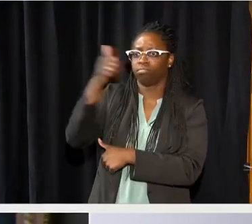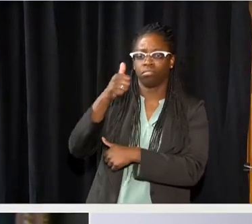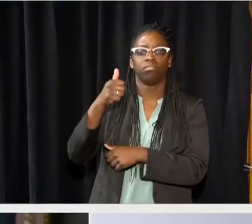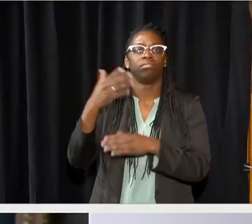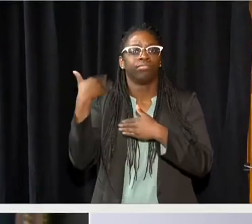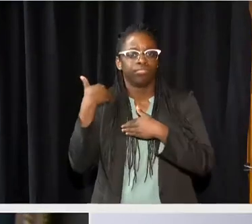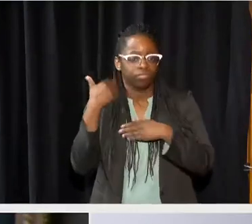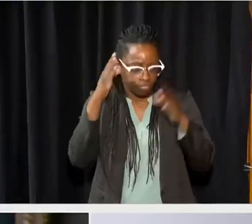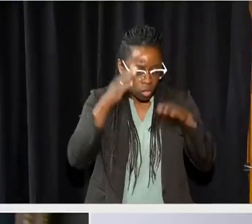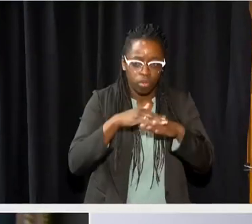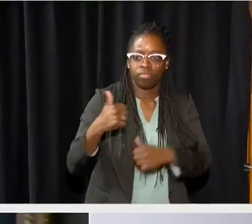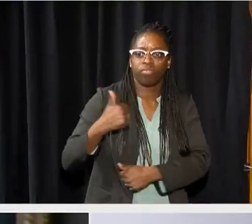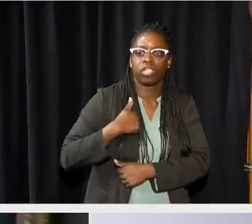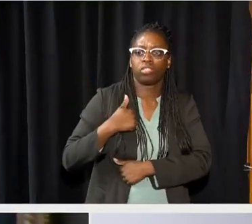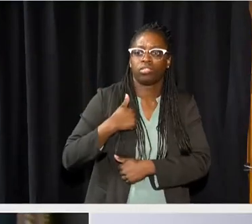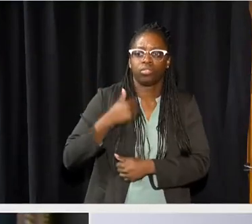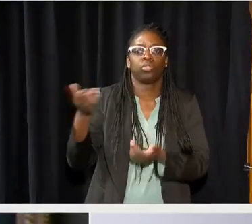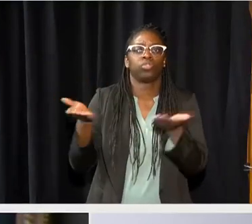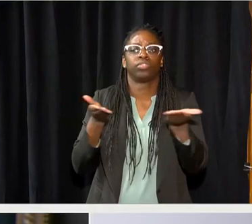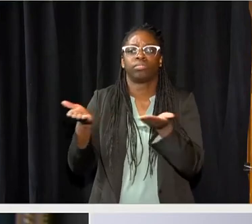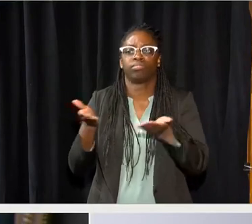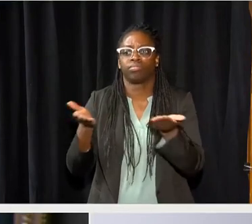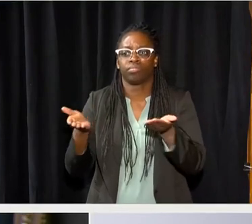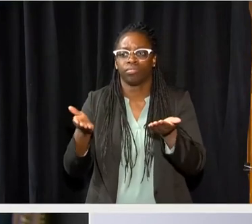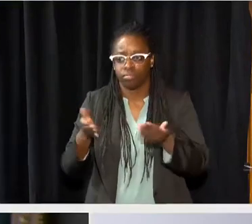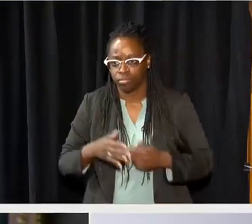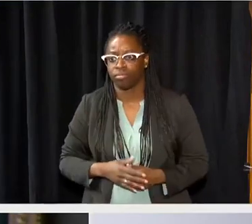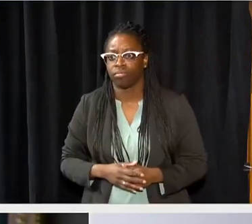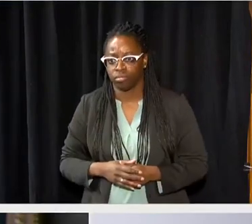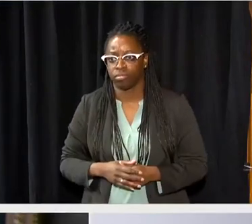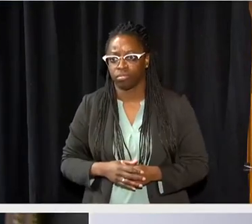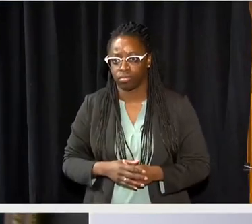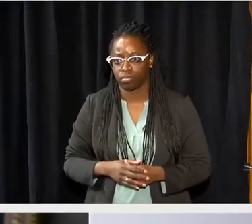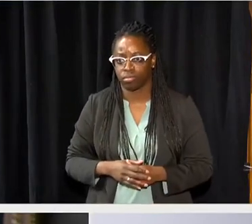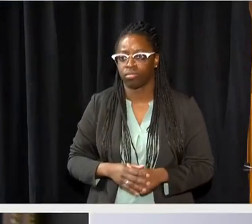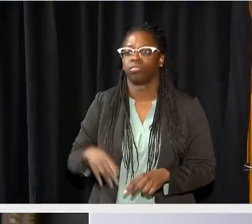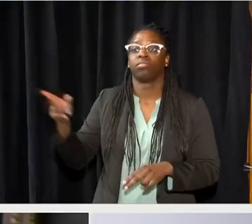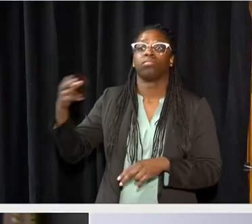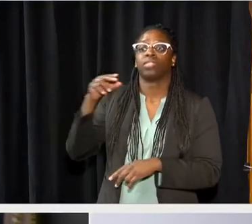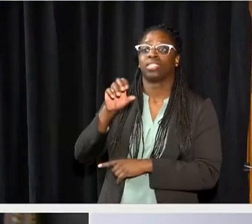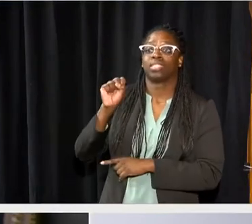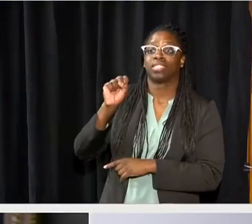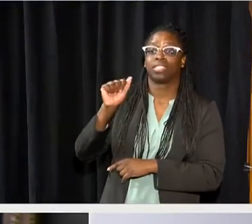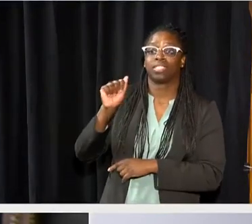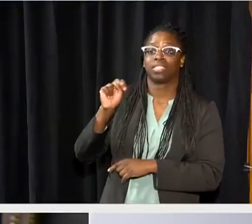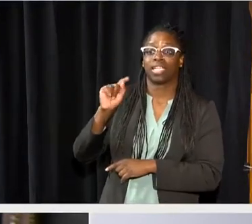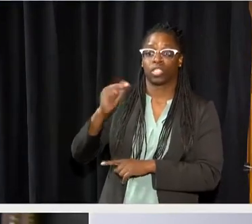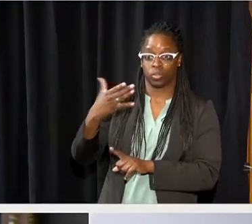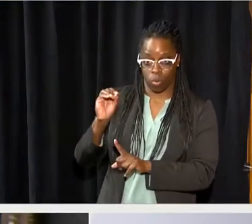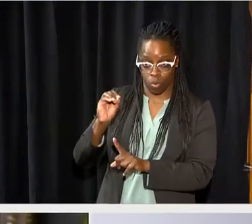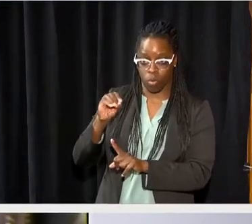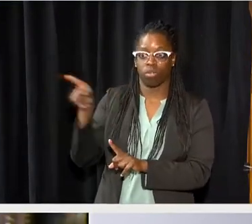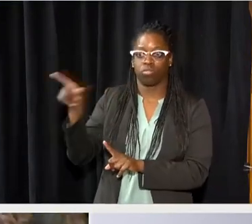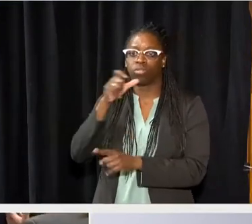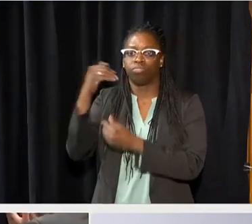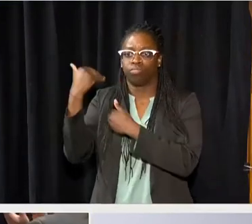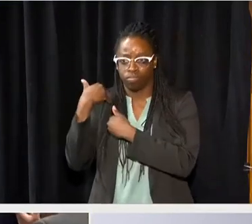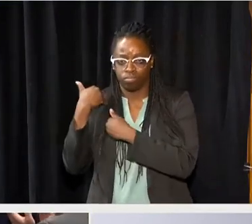Services, U.S. Army Reserves Major John Santiago, to get the job done.